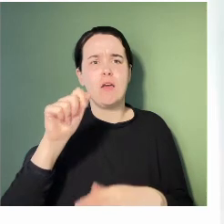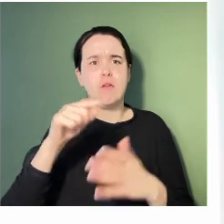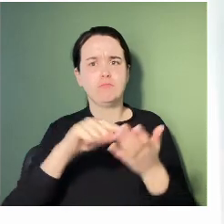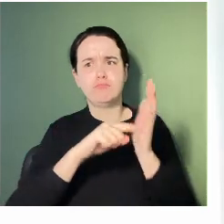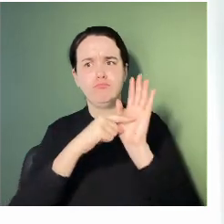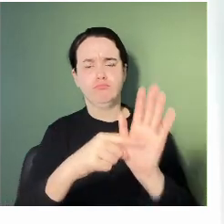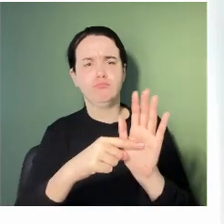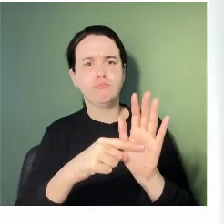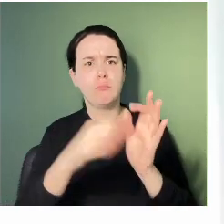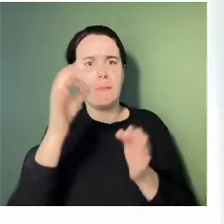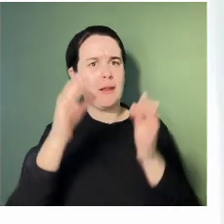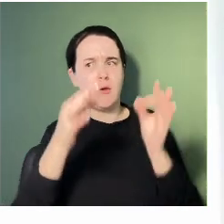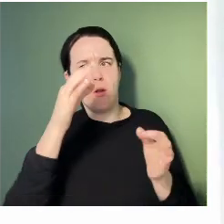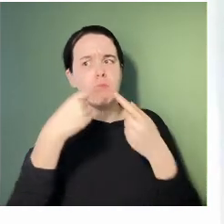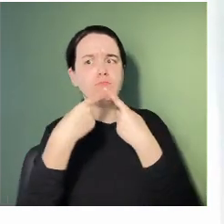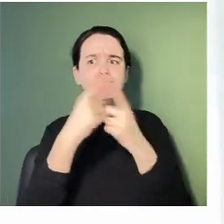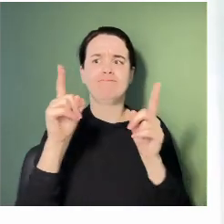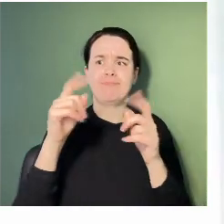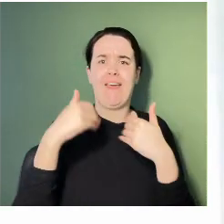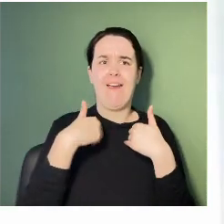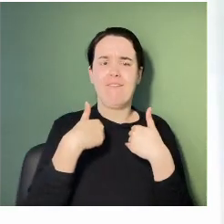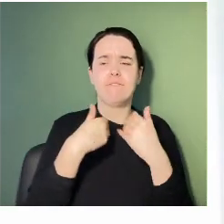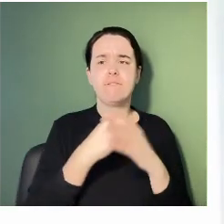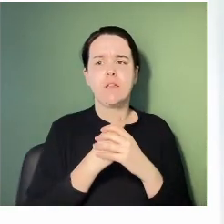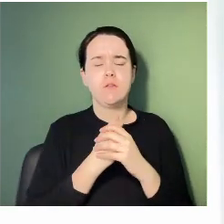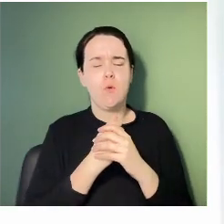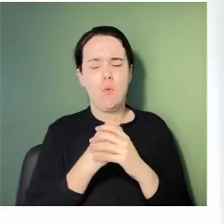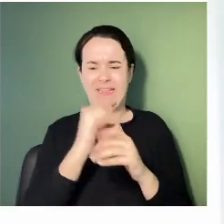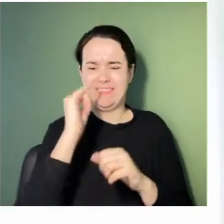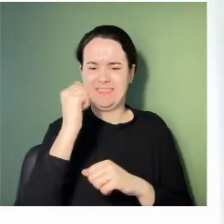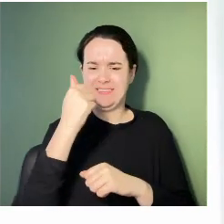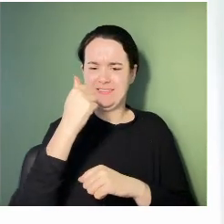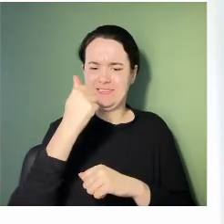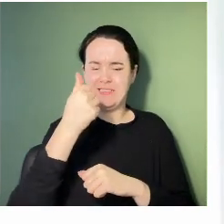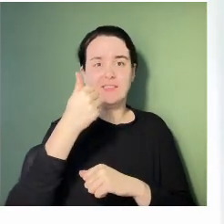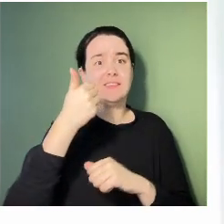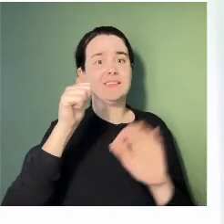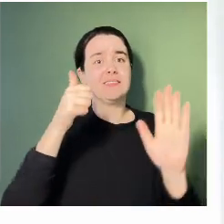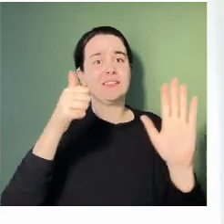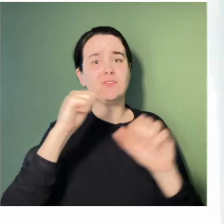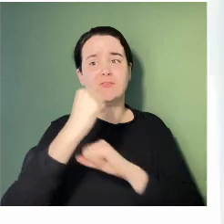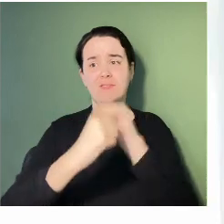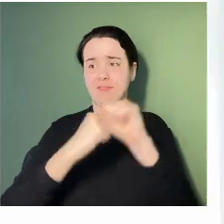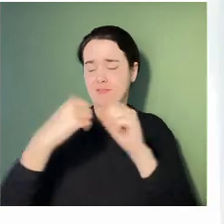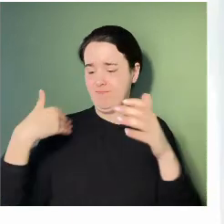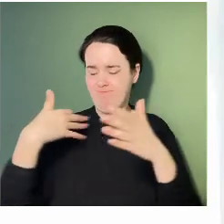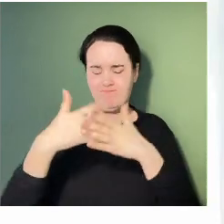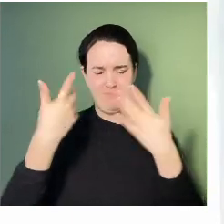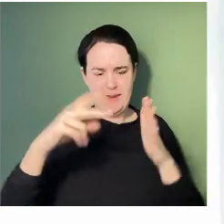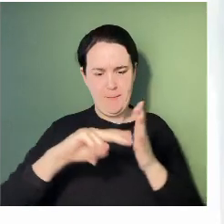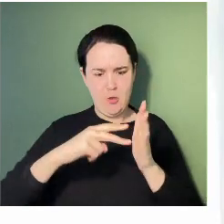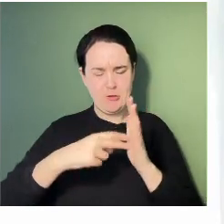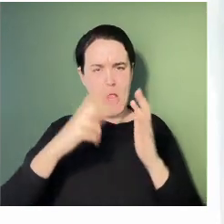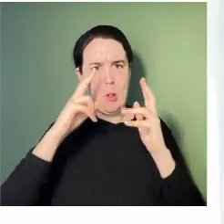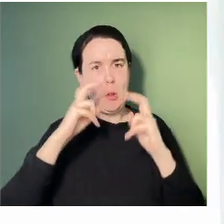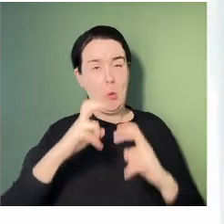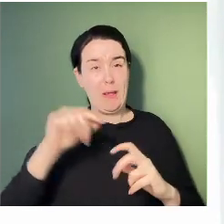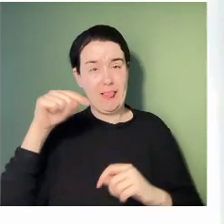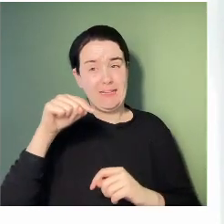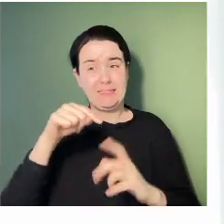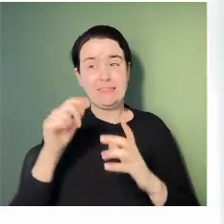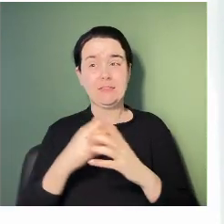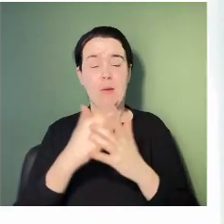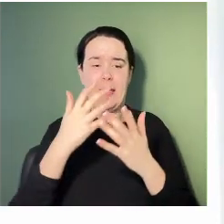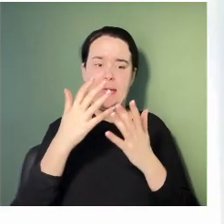a mouthful. In the 6 years that we've been running this project, we've seen the gaps that exist